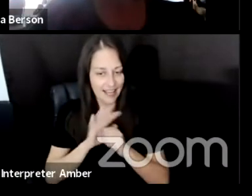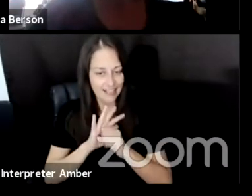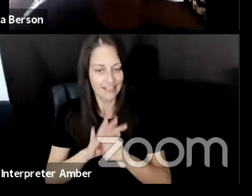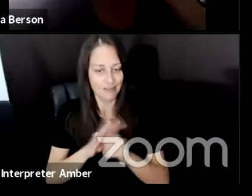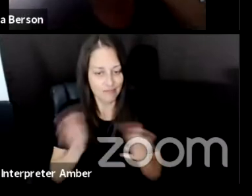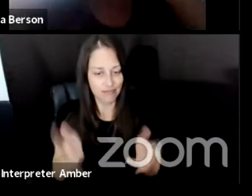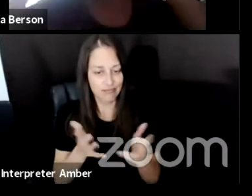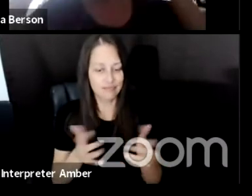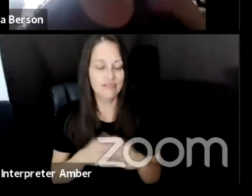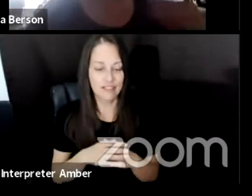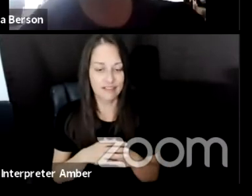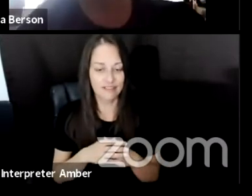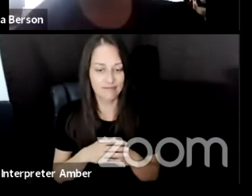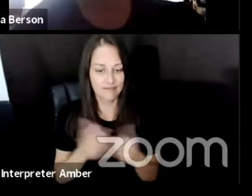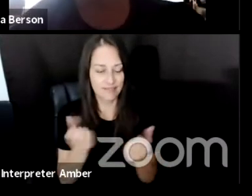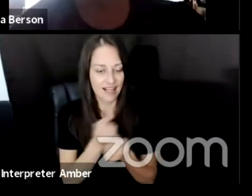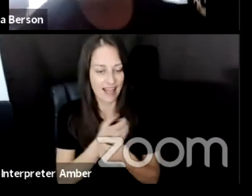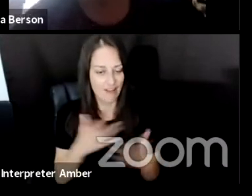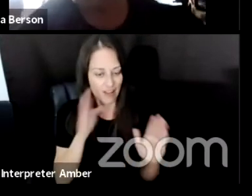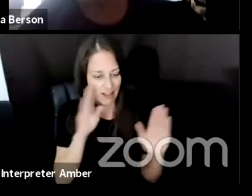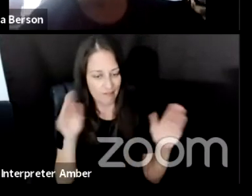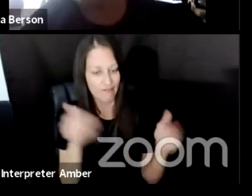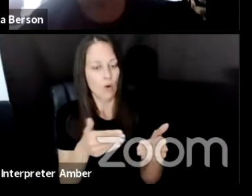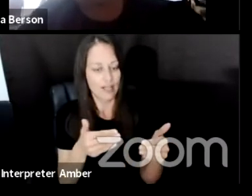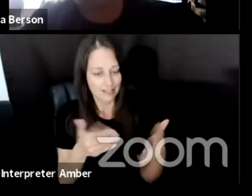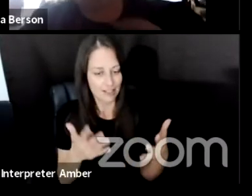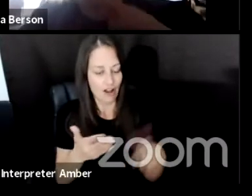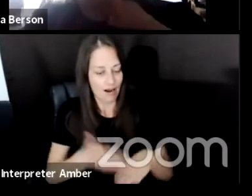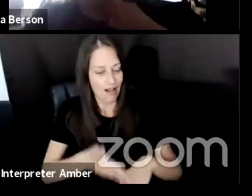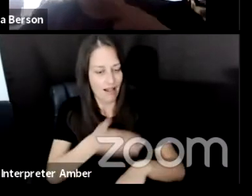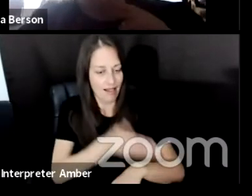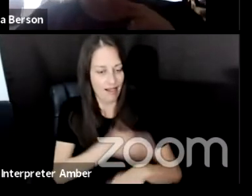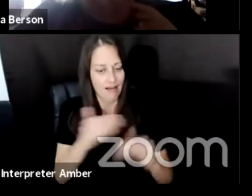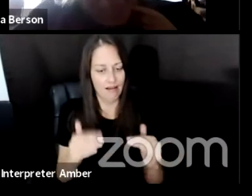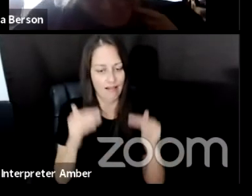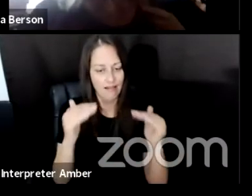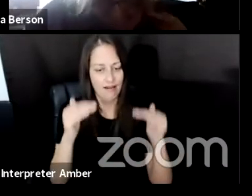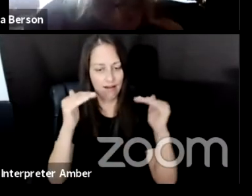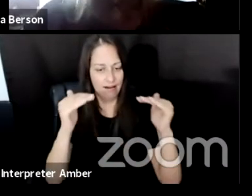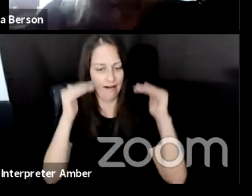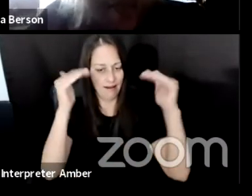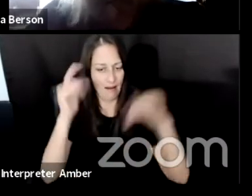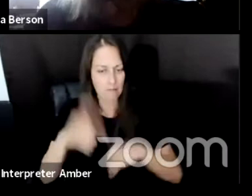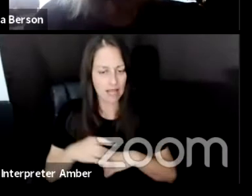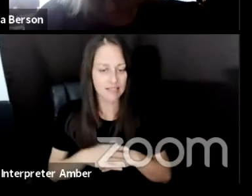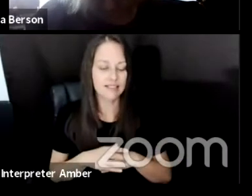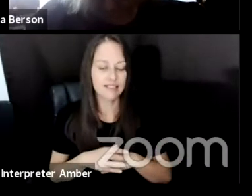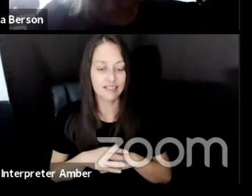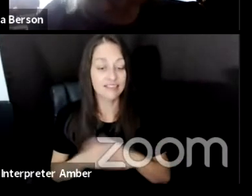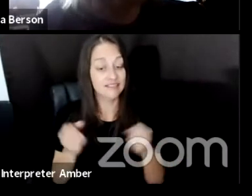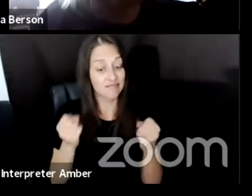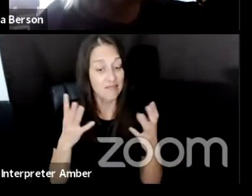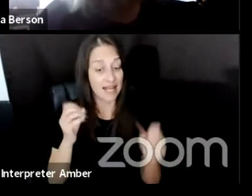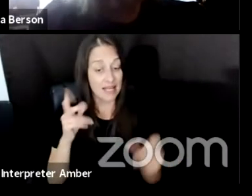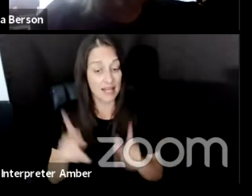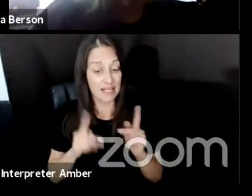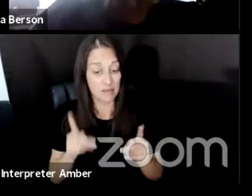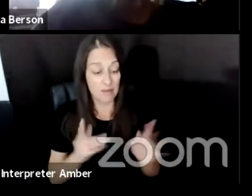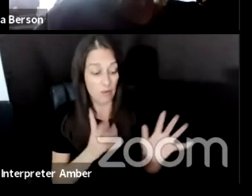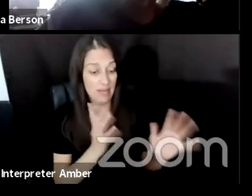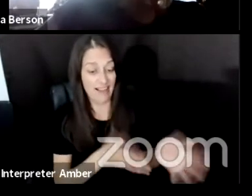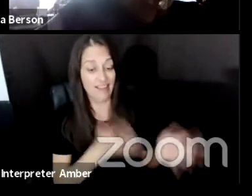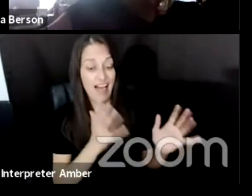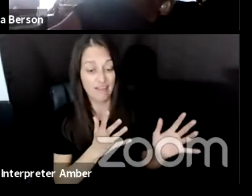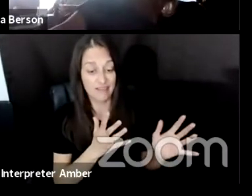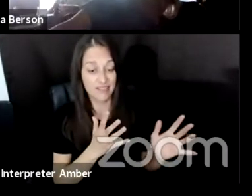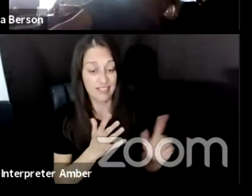That's what everything is about. It's just growth and moving forward and advancement and things like that. And a lot of people are being left behind in this mindset.